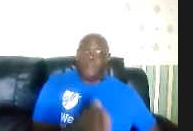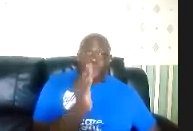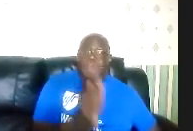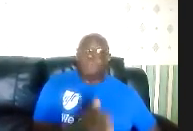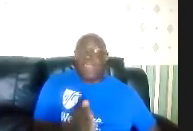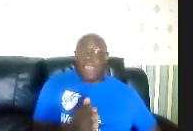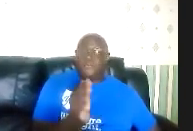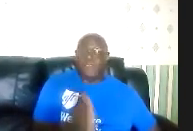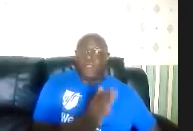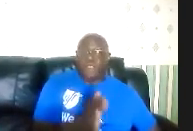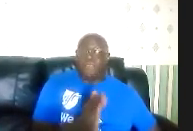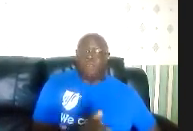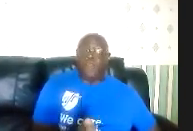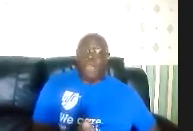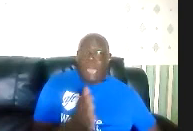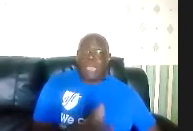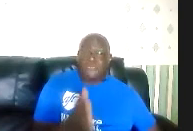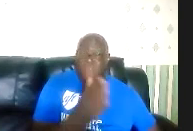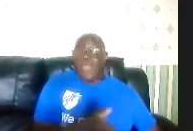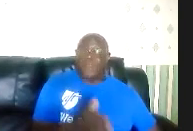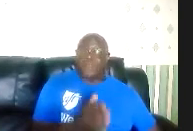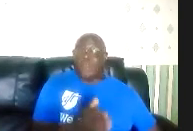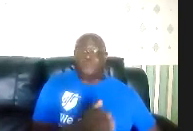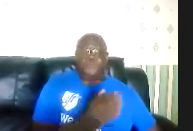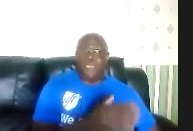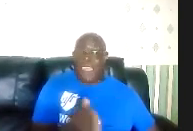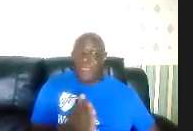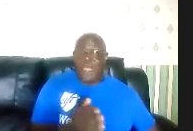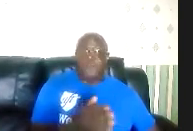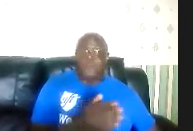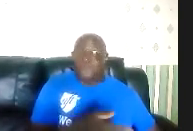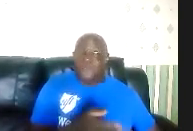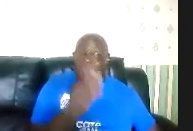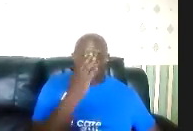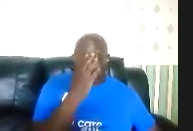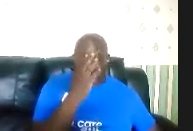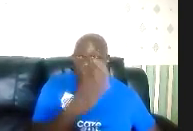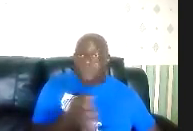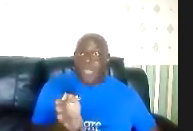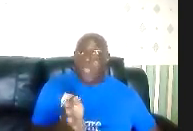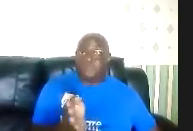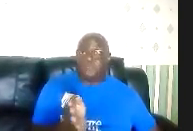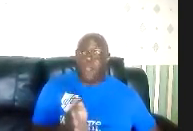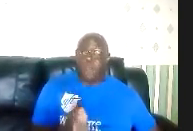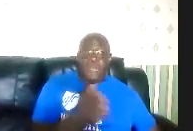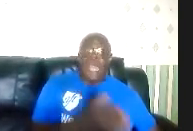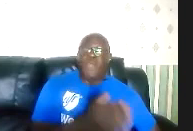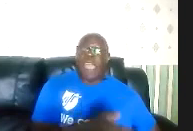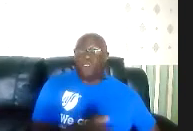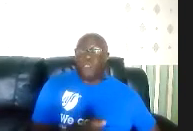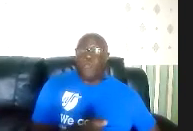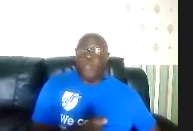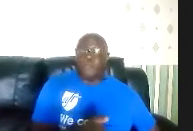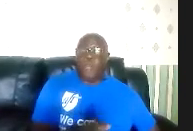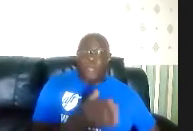changed. Rapidly, things started to move. And now we have thousands of staff who for years were never allowed to do any of their work from home, now